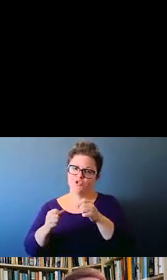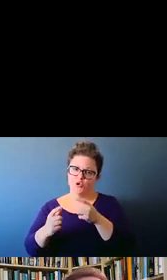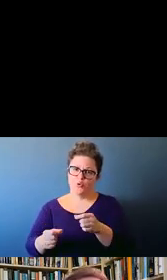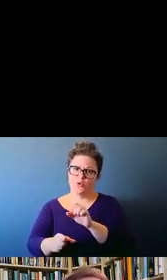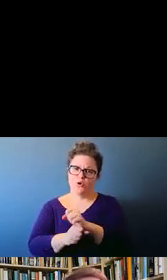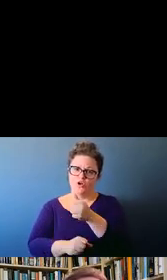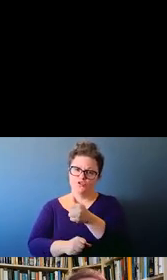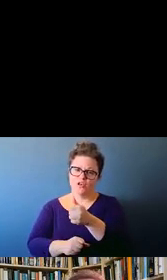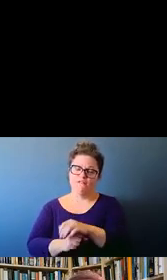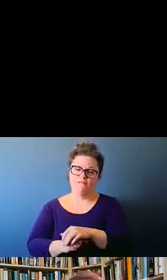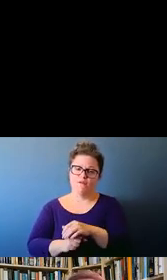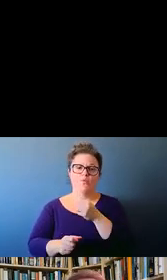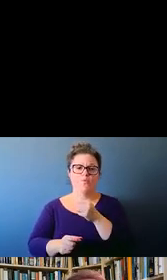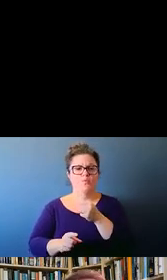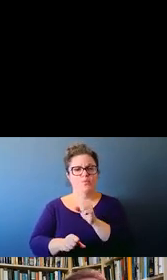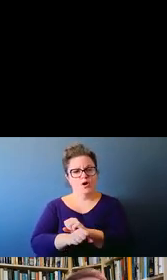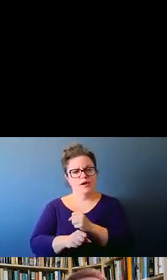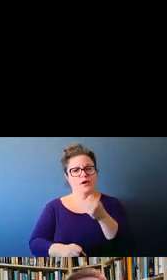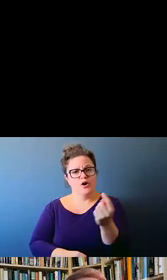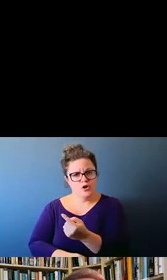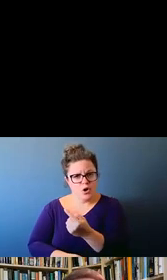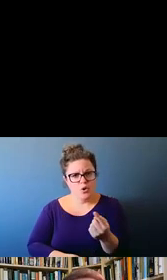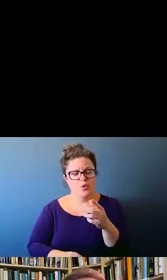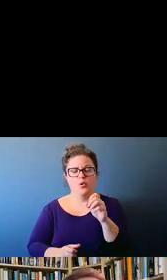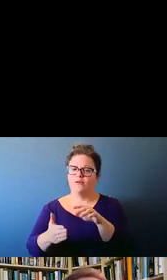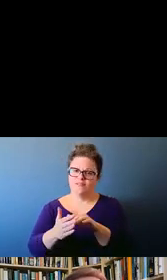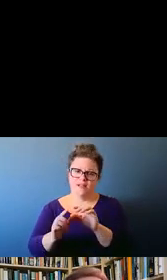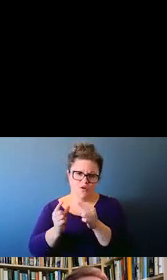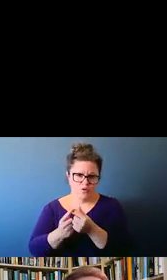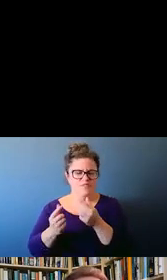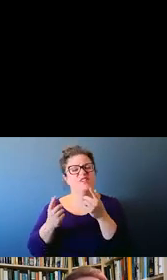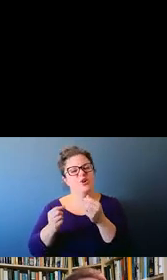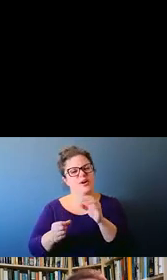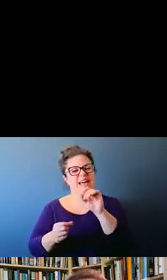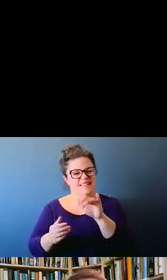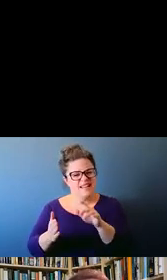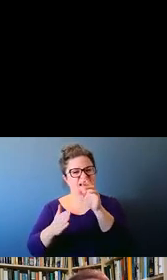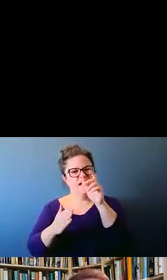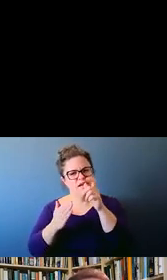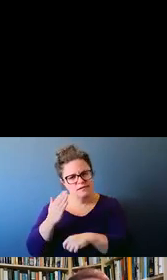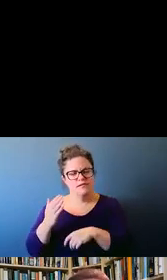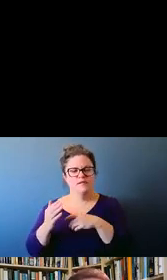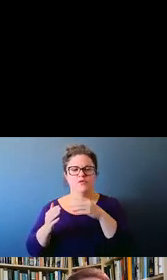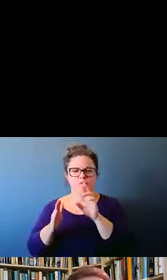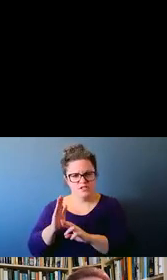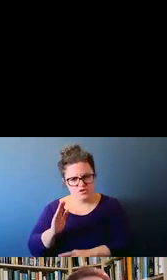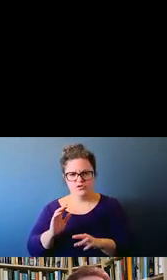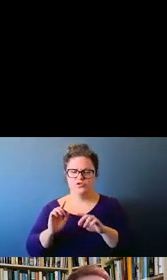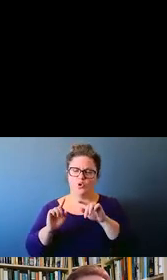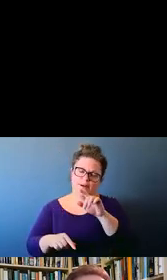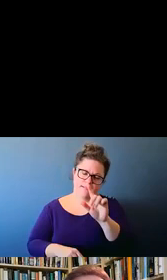time working on your own, writing papers, doing research, going to the library, and so on. These are all things